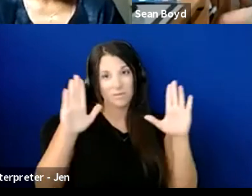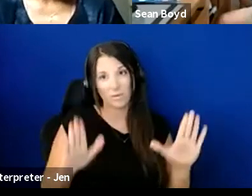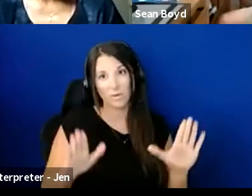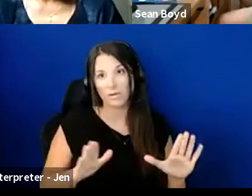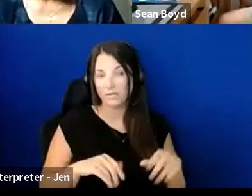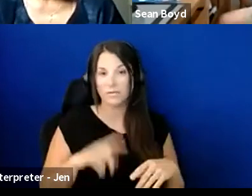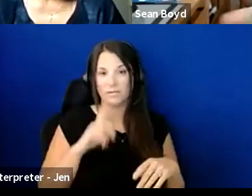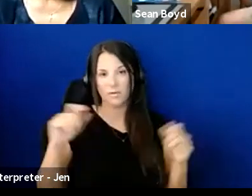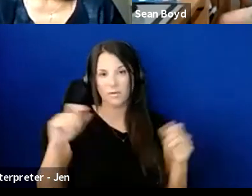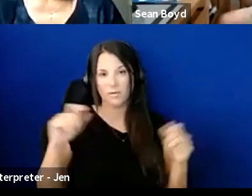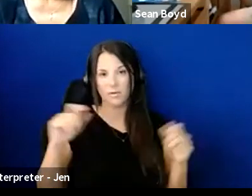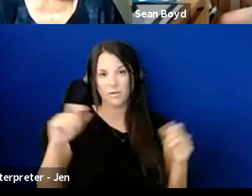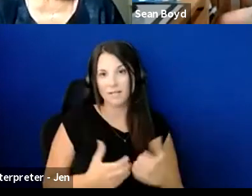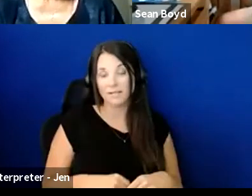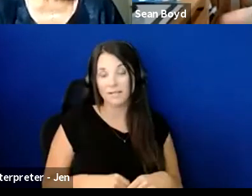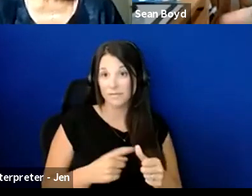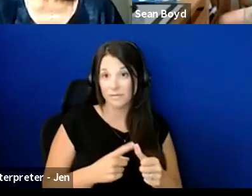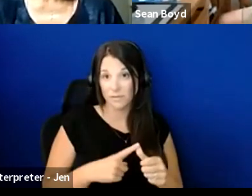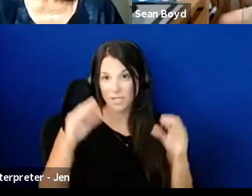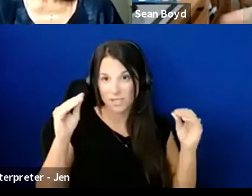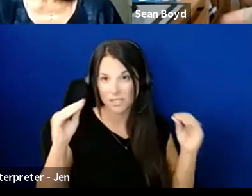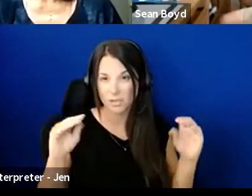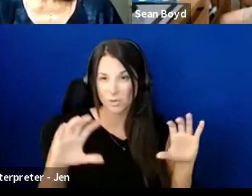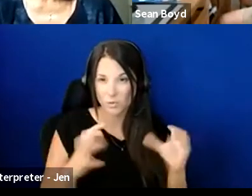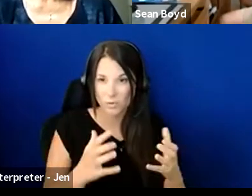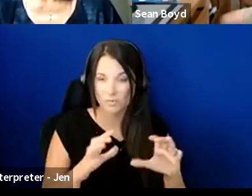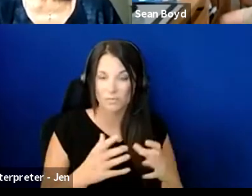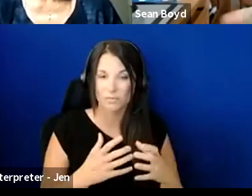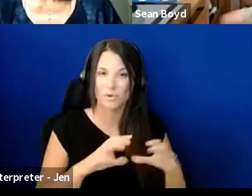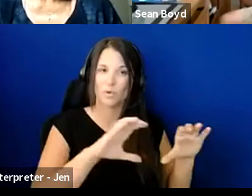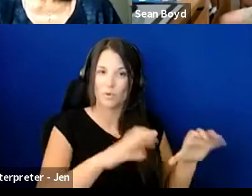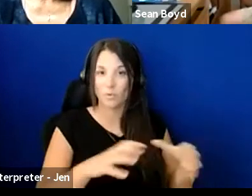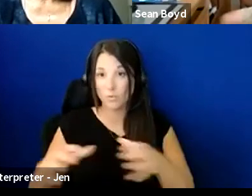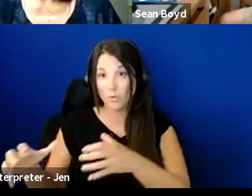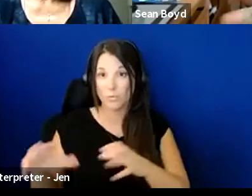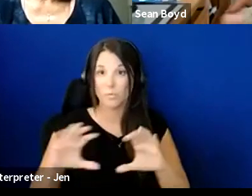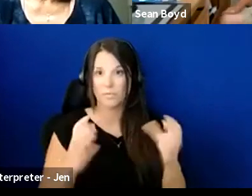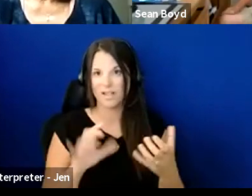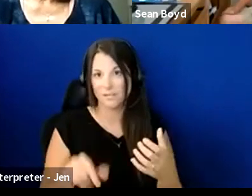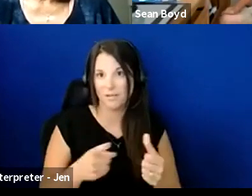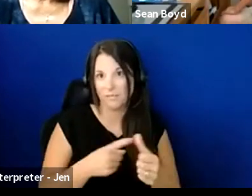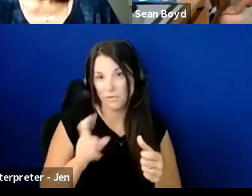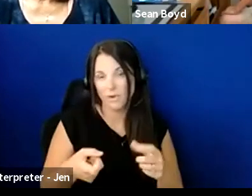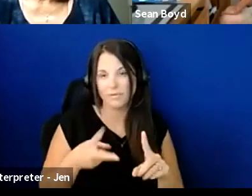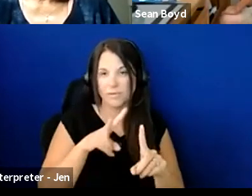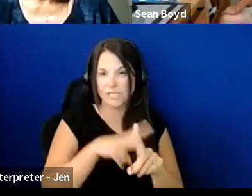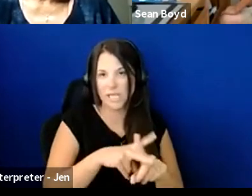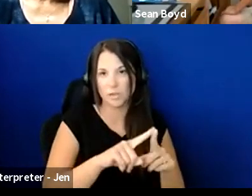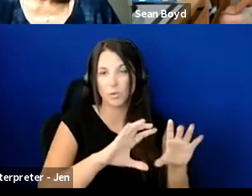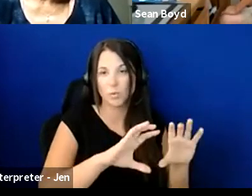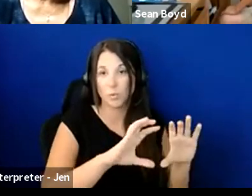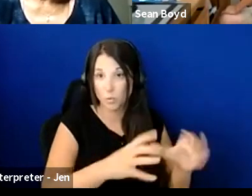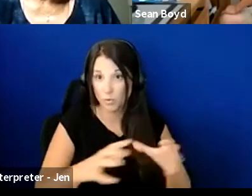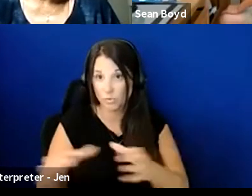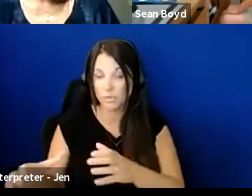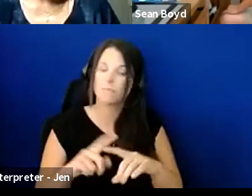all of my classes. So first, I teach group class. So in group class, you need to put the students in groups. So they're assigned to a groups. But I decided no